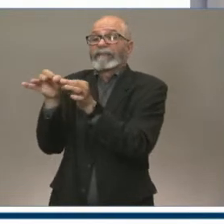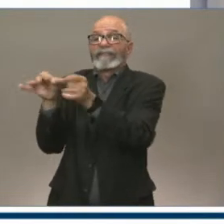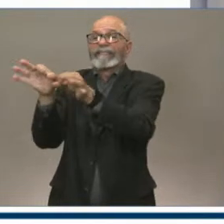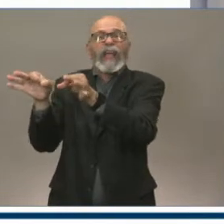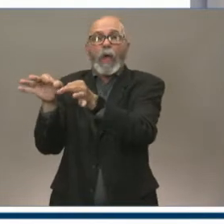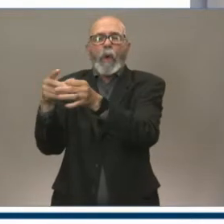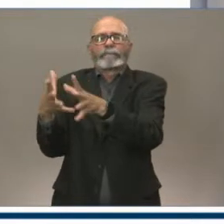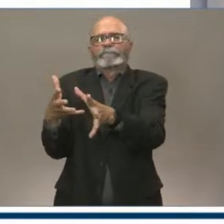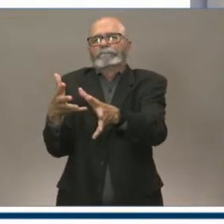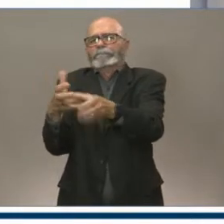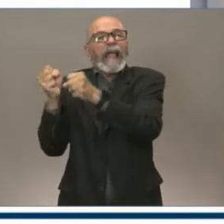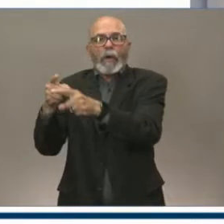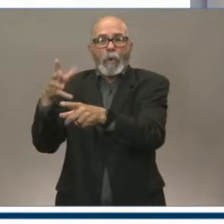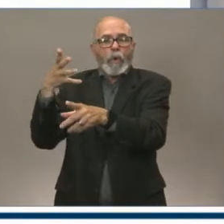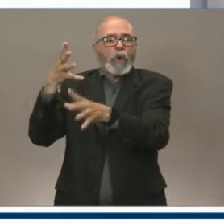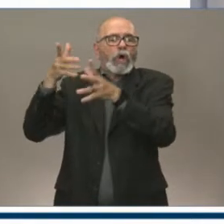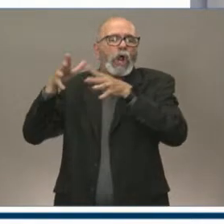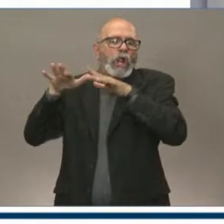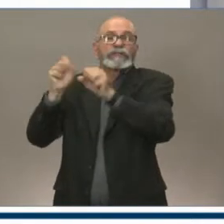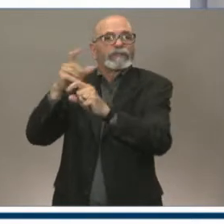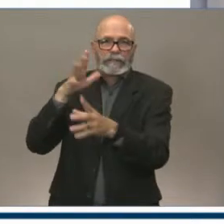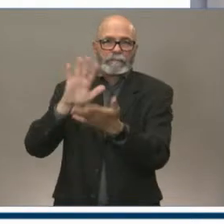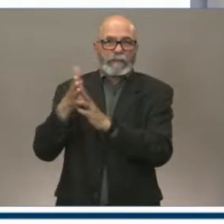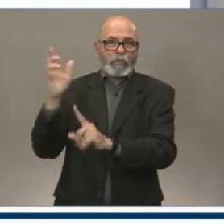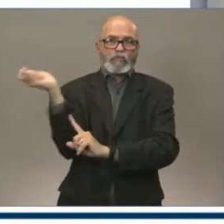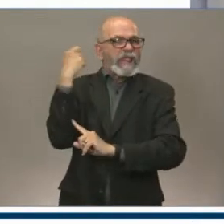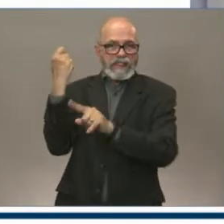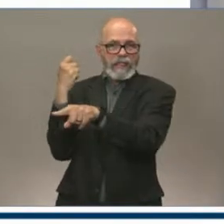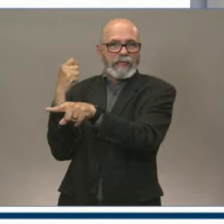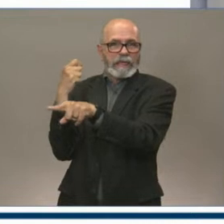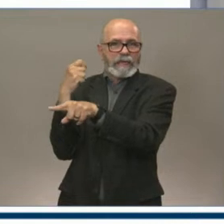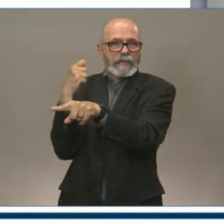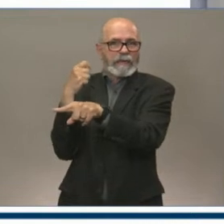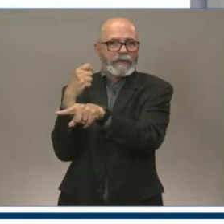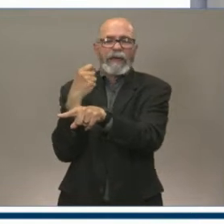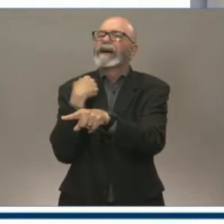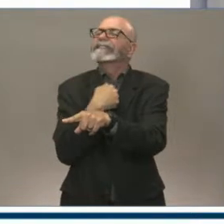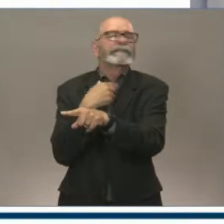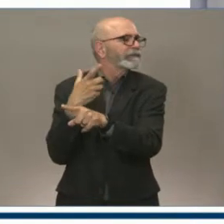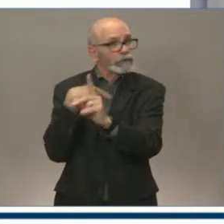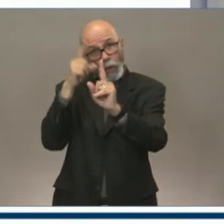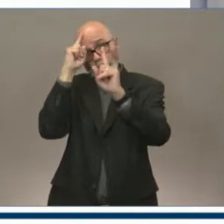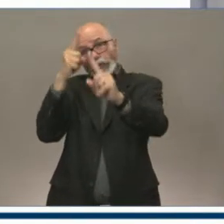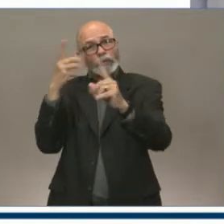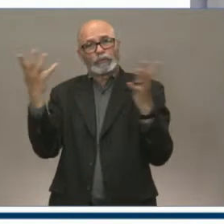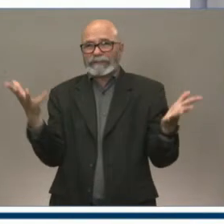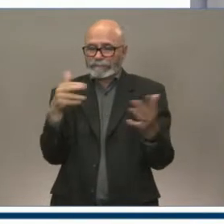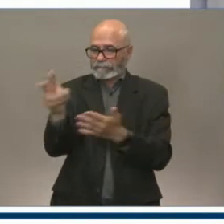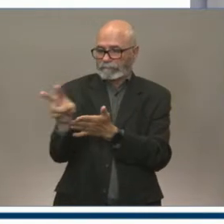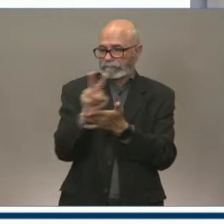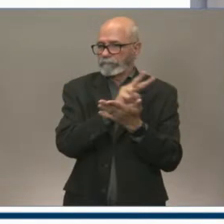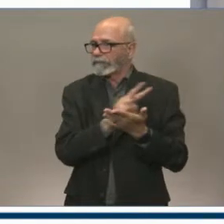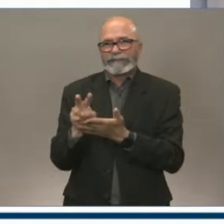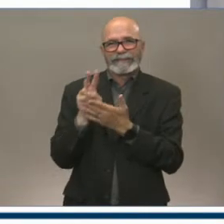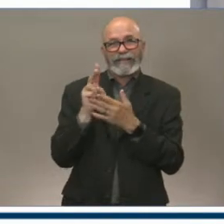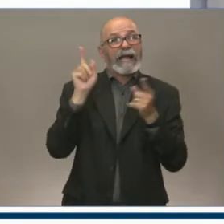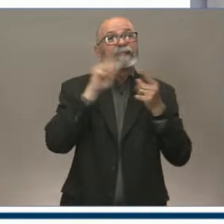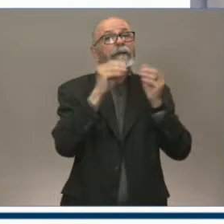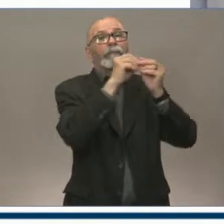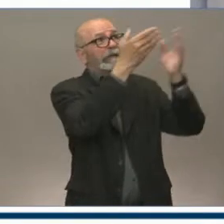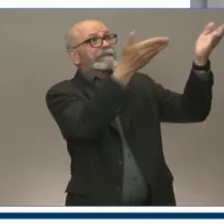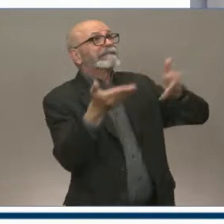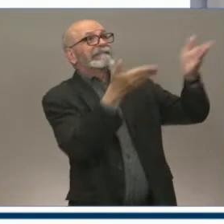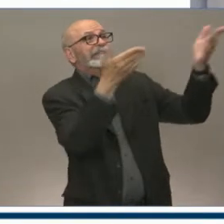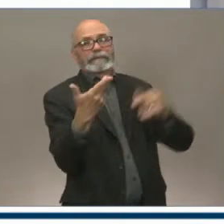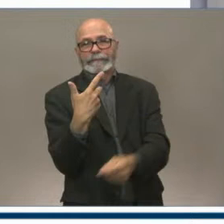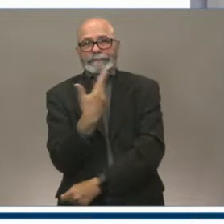These next 2 weeks are critical. We will continue to roll our vaccine program as we get more supply coming in.